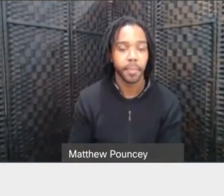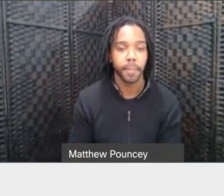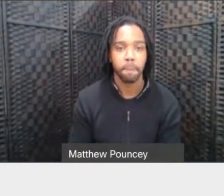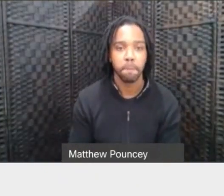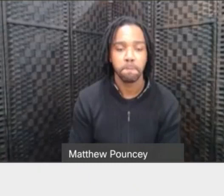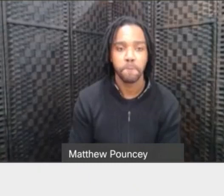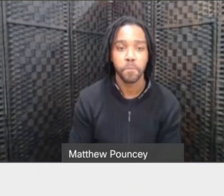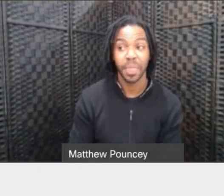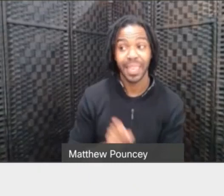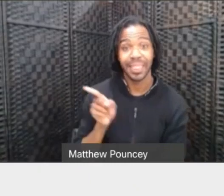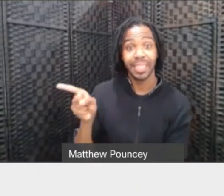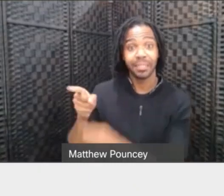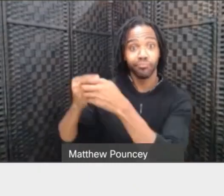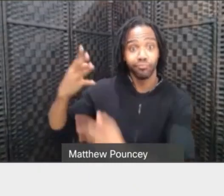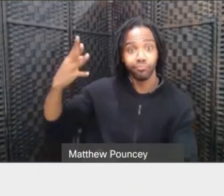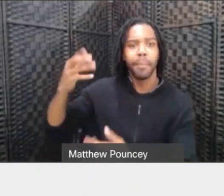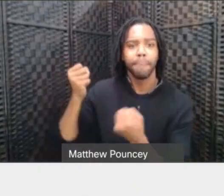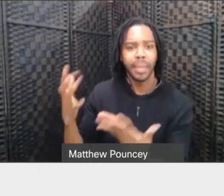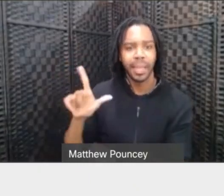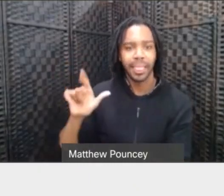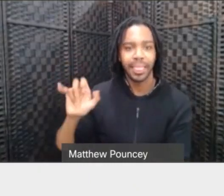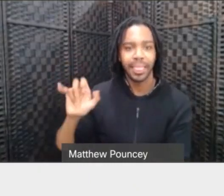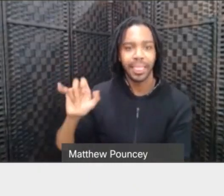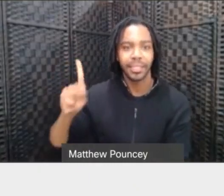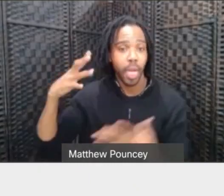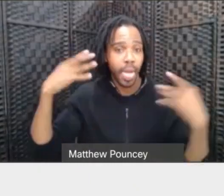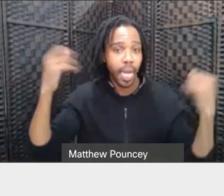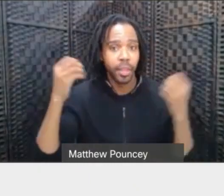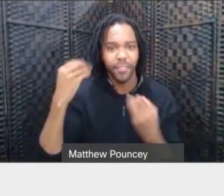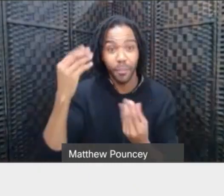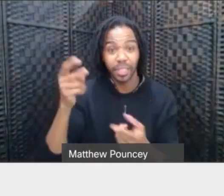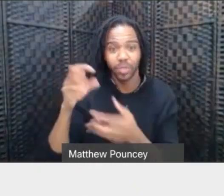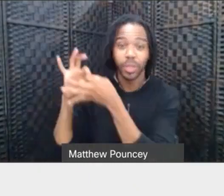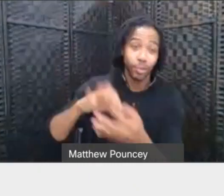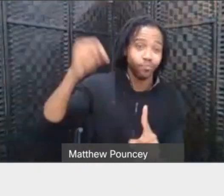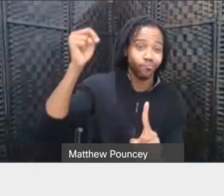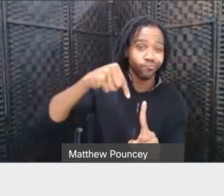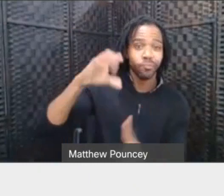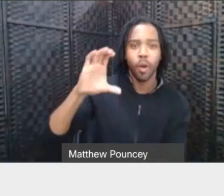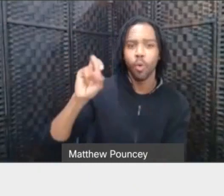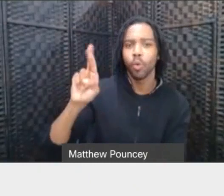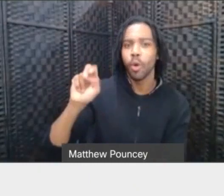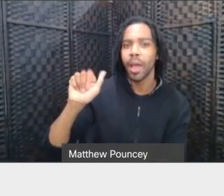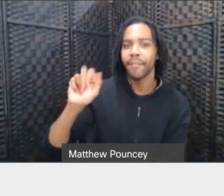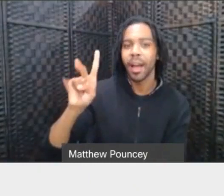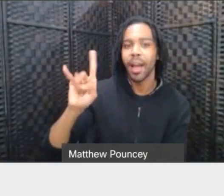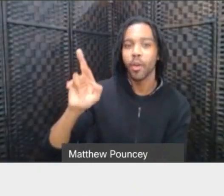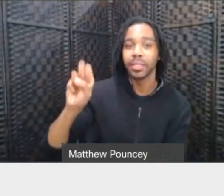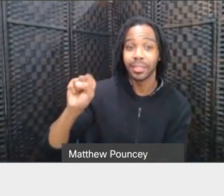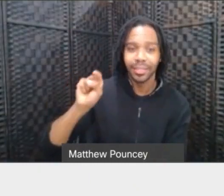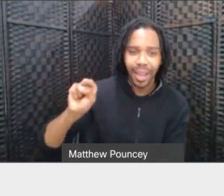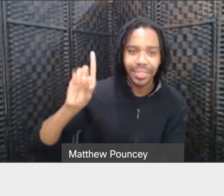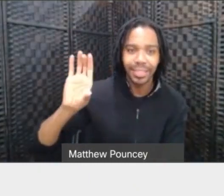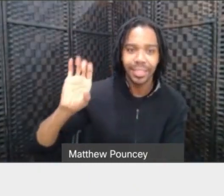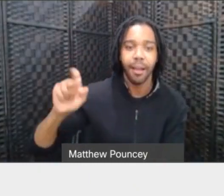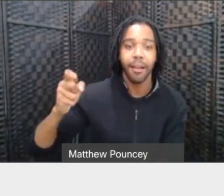Which has links to all of the health information. It links you to coronavirus.dc.gov as well as the CDC guidance.